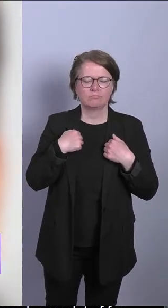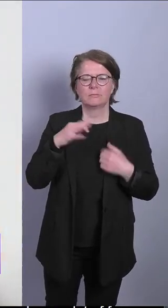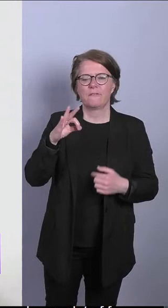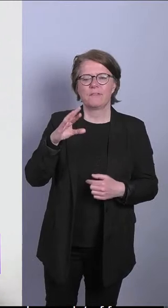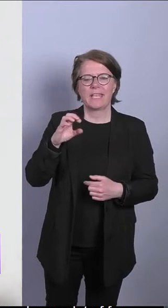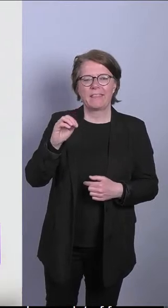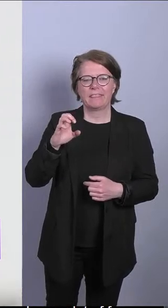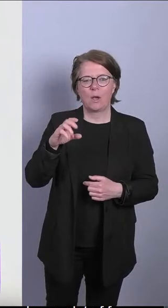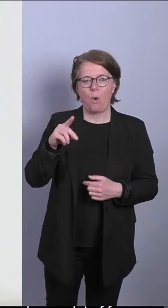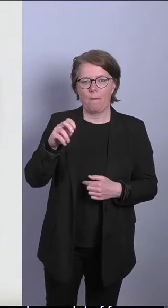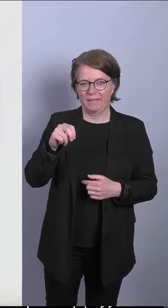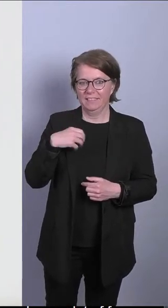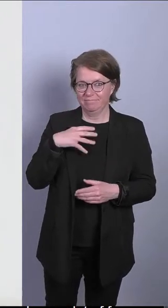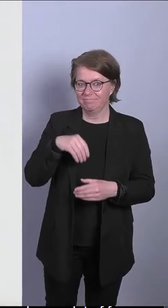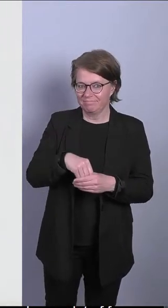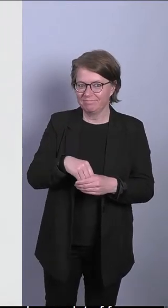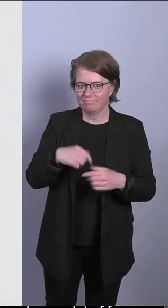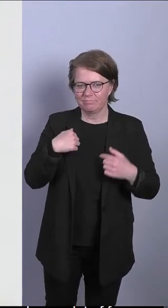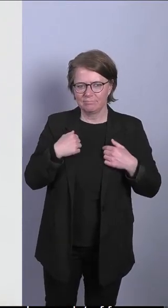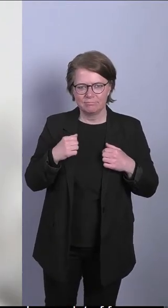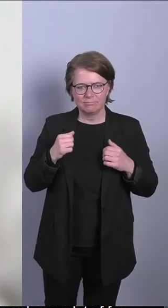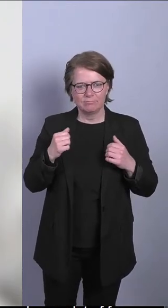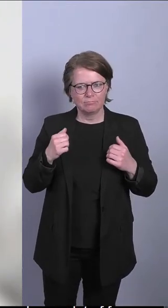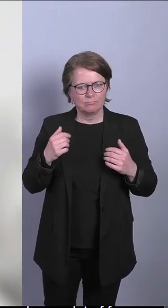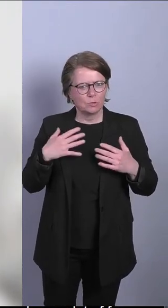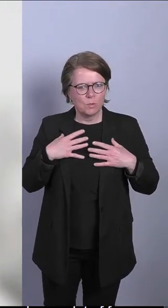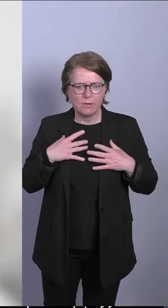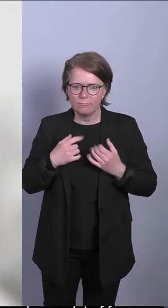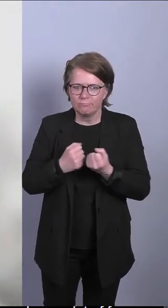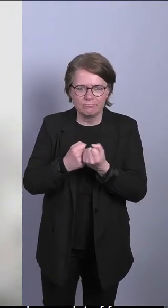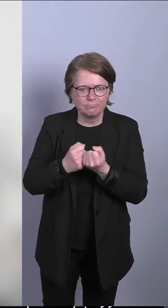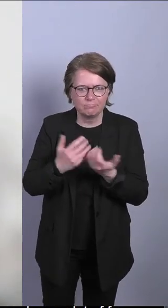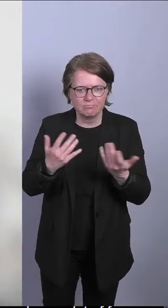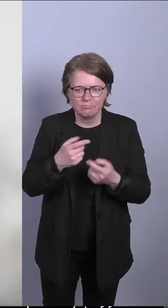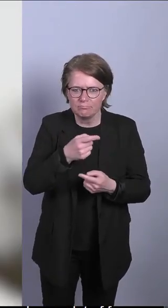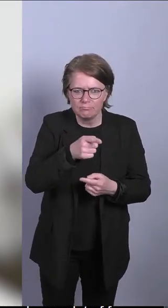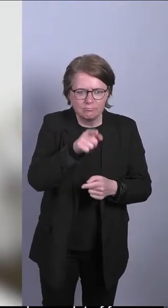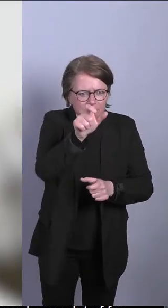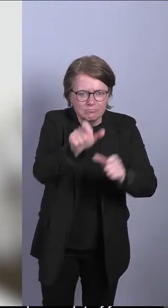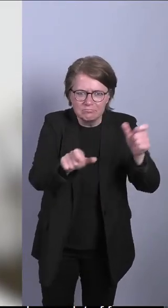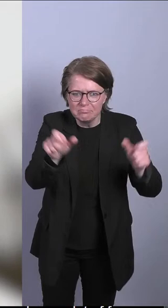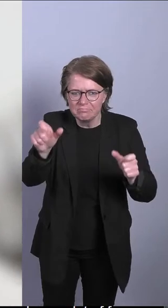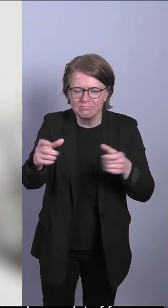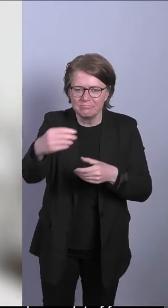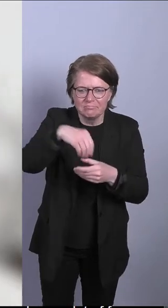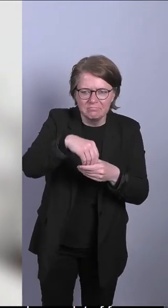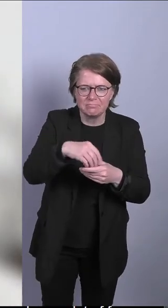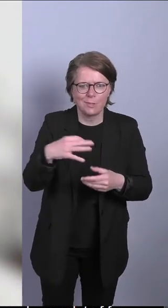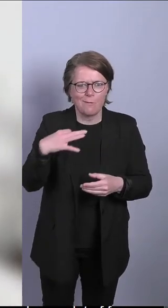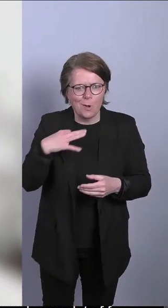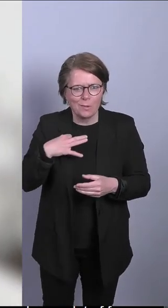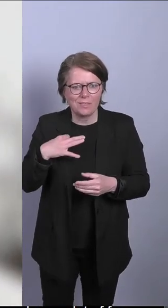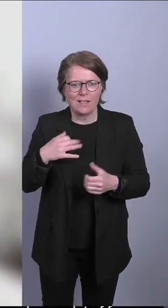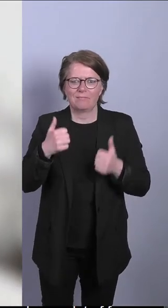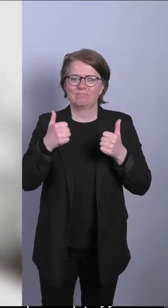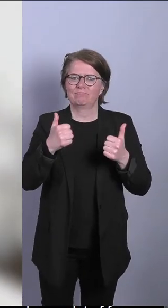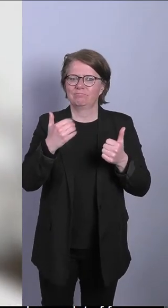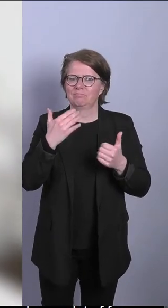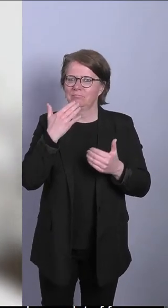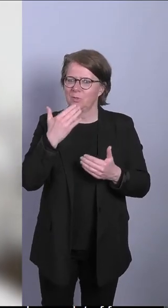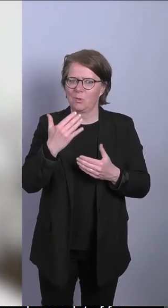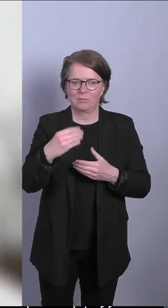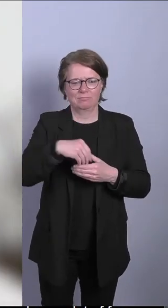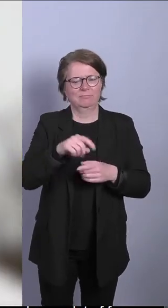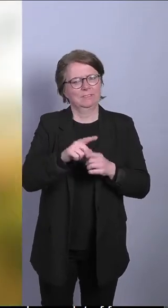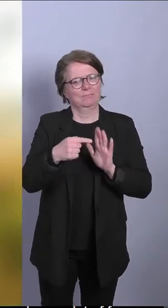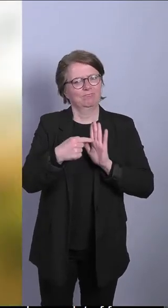Special Olympics World Games. I would like to thank you for your getting involved. Each and every one of you is setting a great example as flag bearers